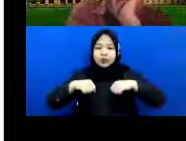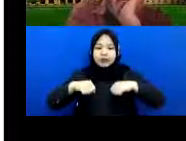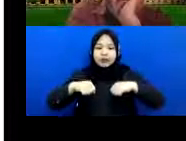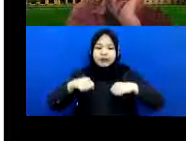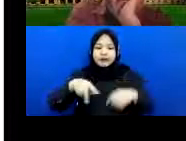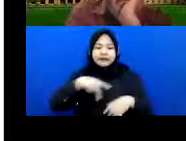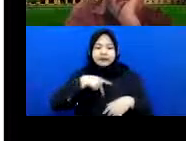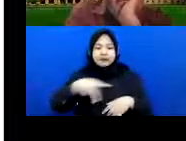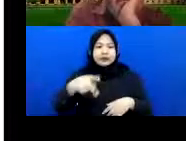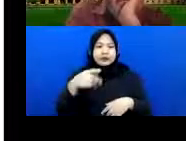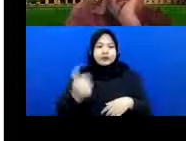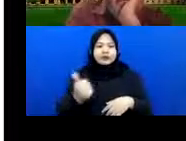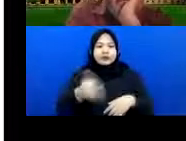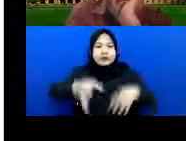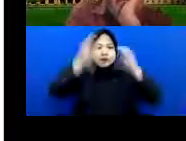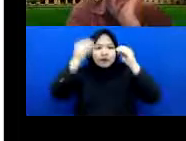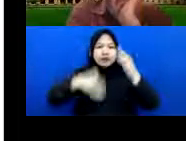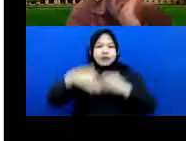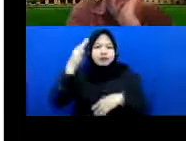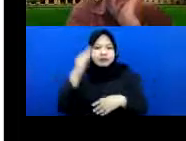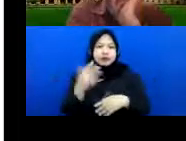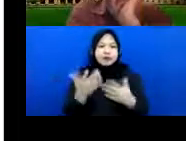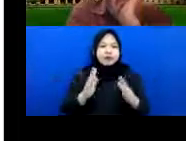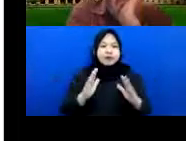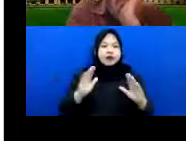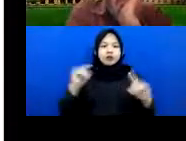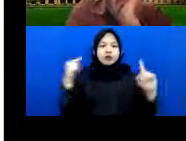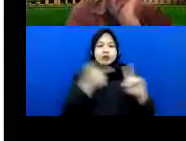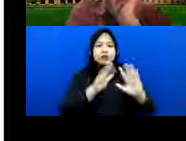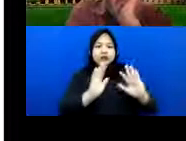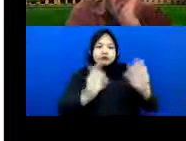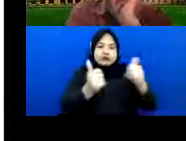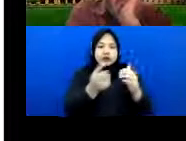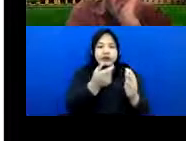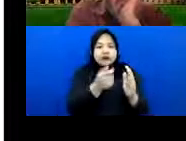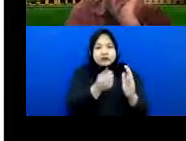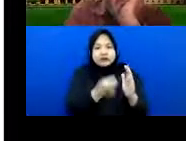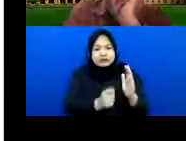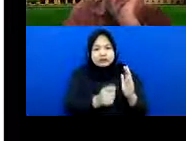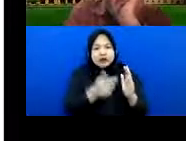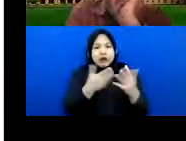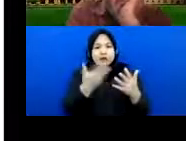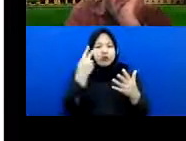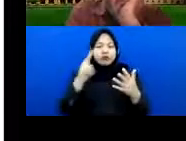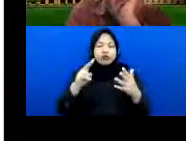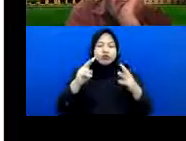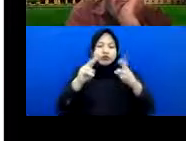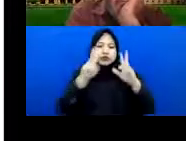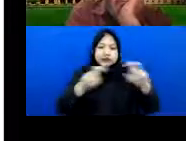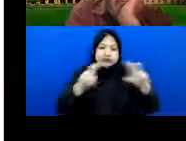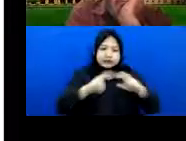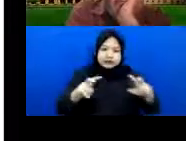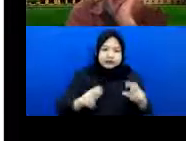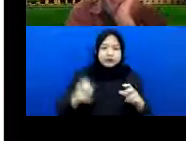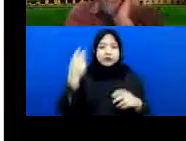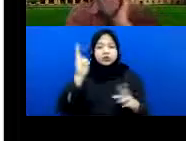to understand better the research outcome and the key elements of a research study while